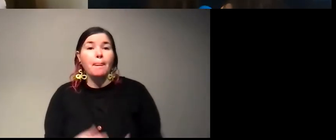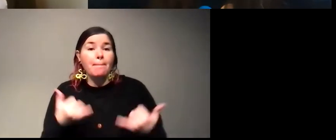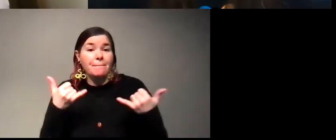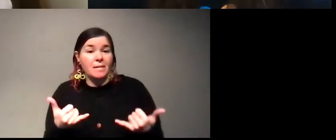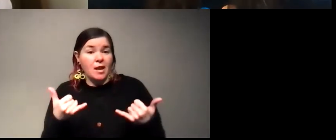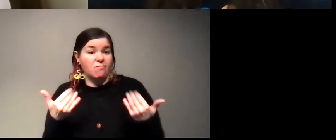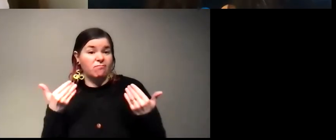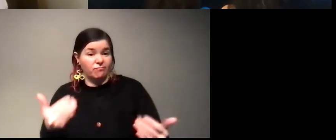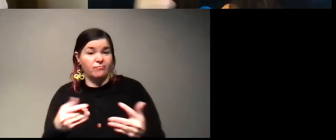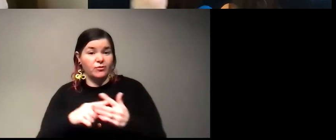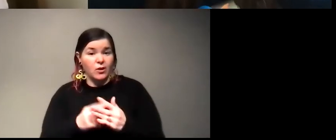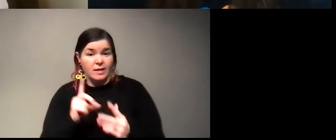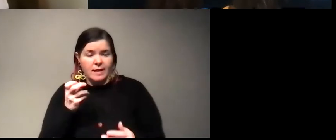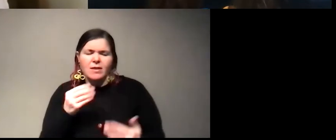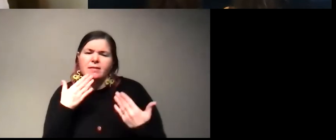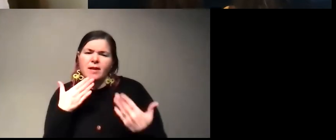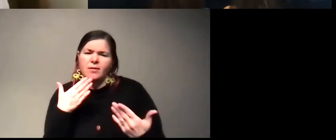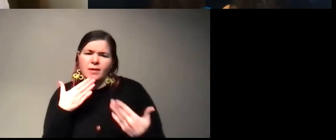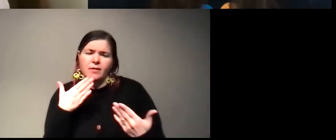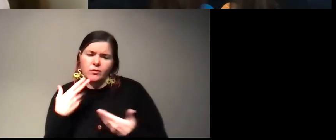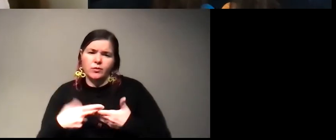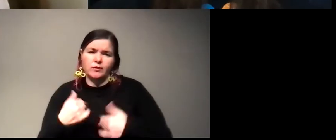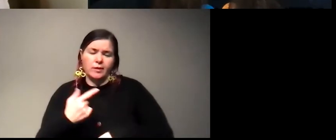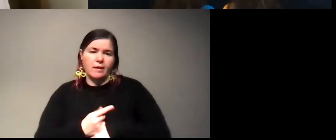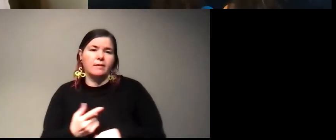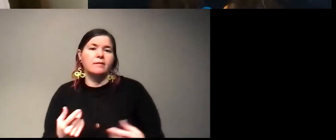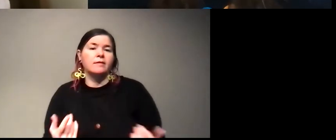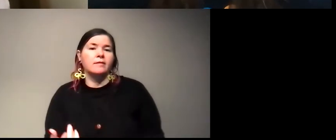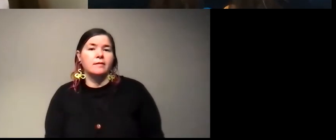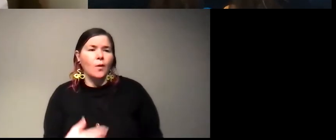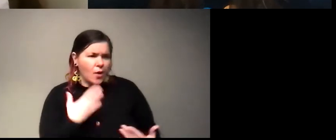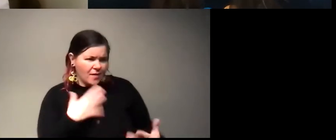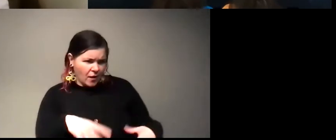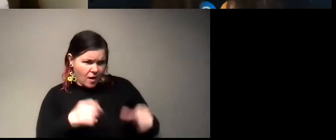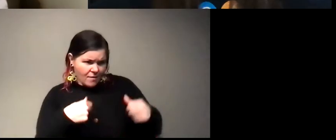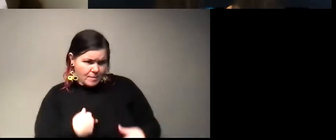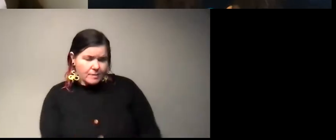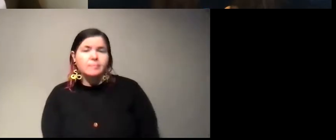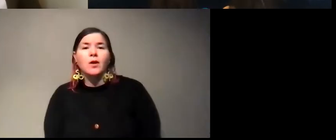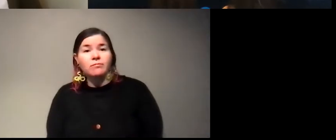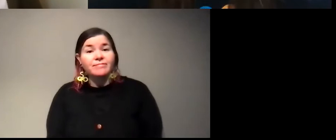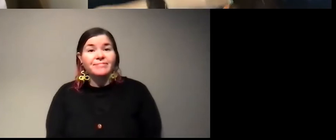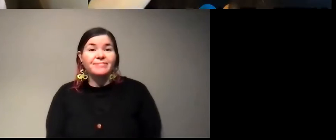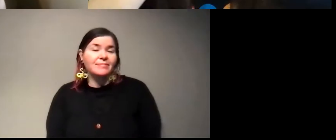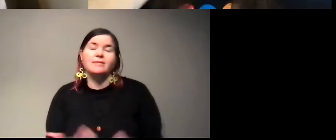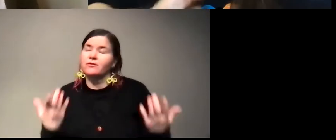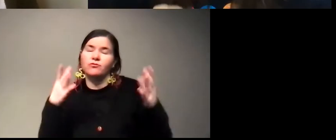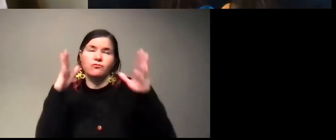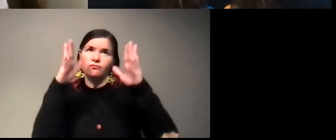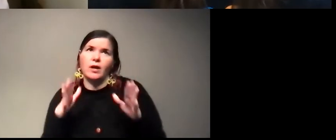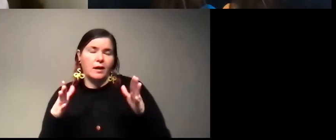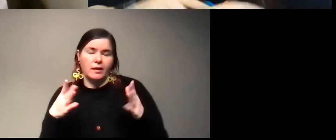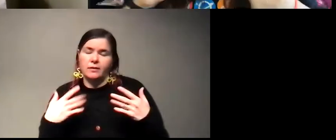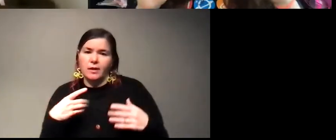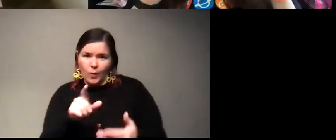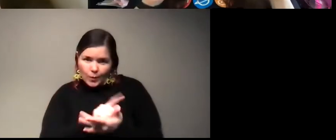get into it. Devin, thank you so much for being with us here today. Thank you for having me. Yeah, it was just great. It's what a week for